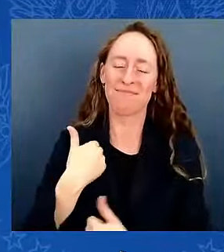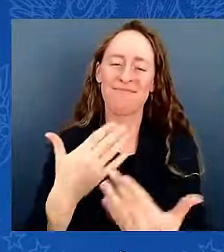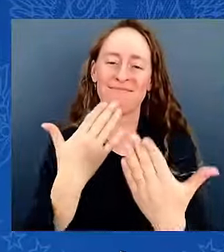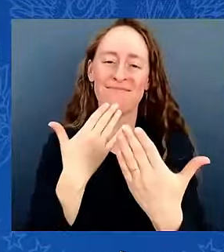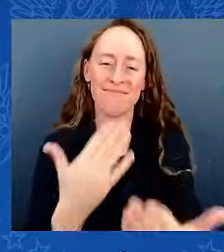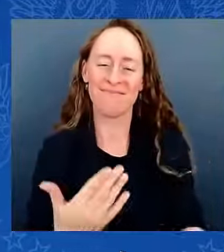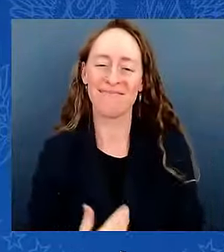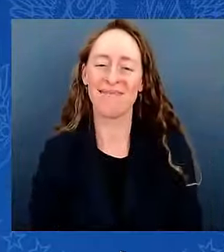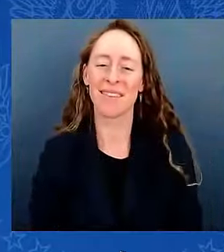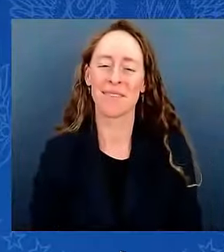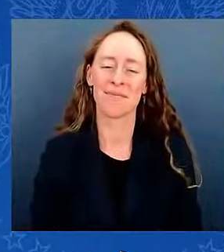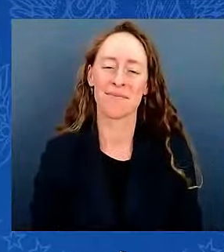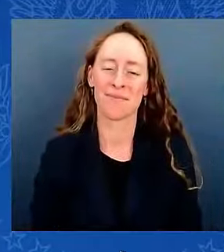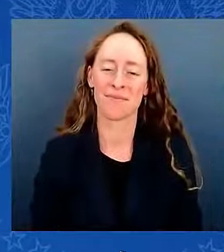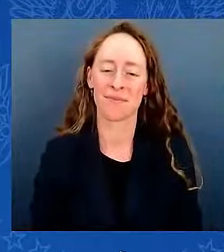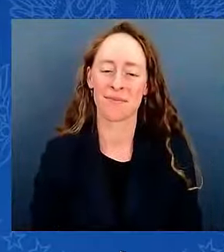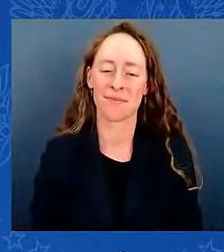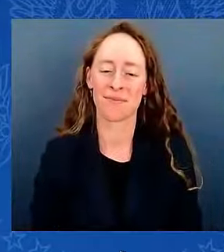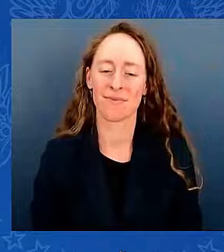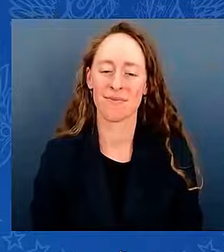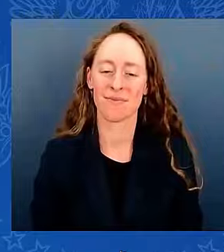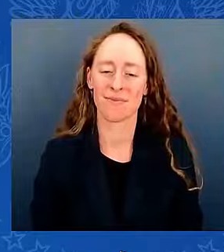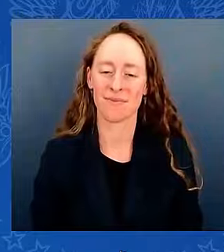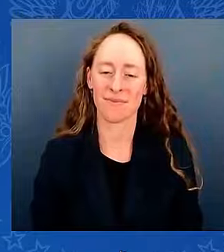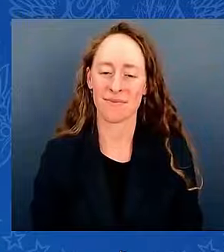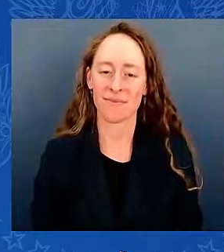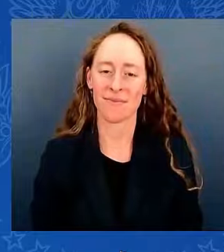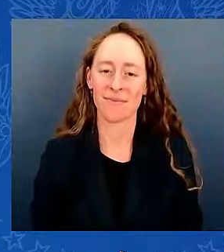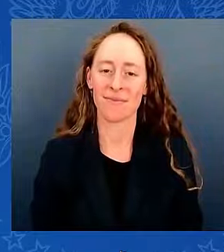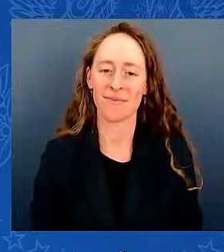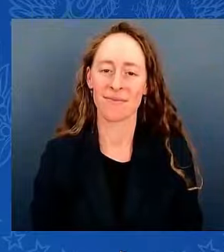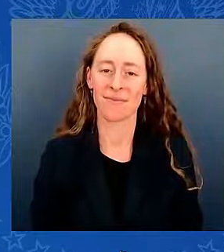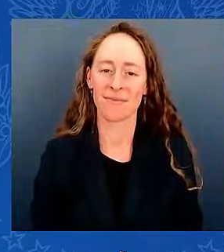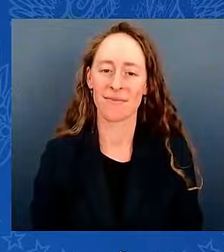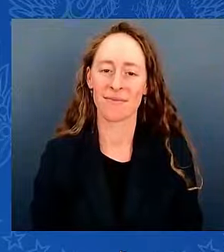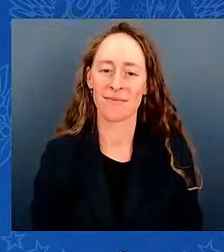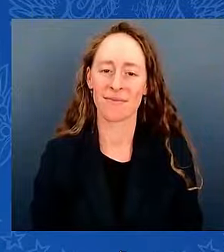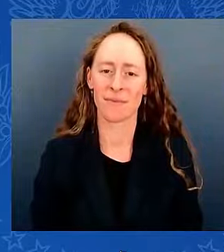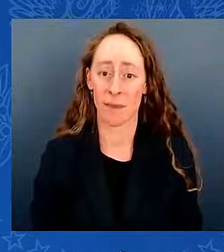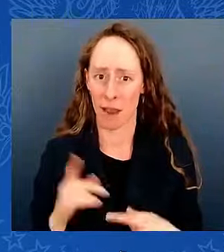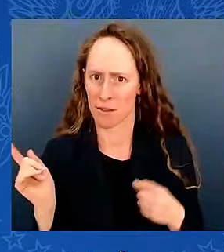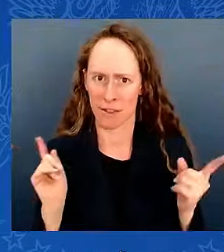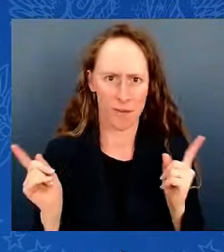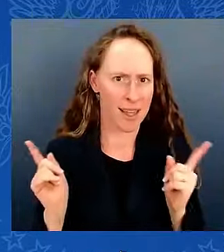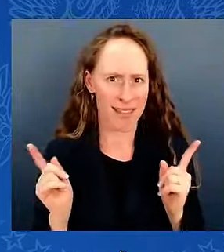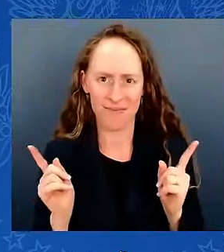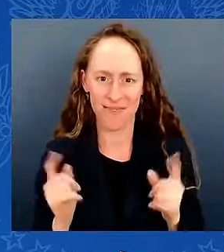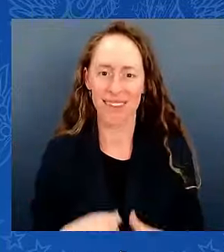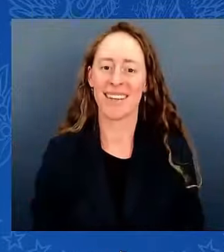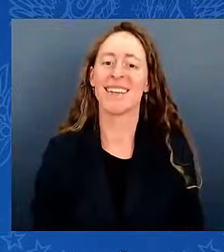I'm this way. I'm here. All right. Enjoy the day.